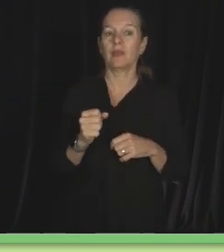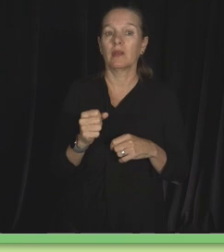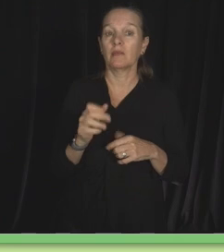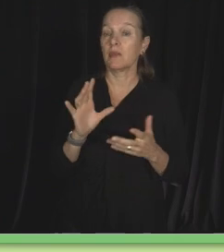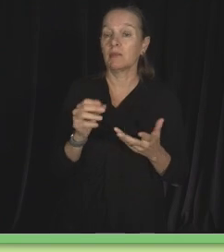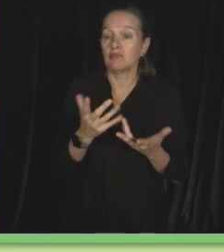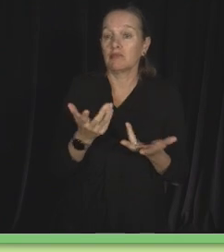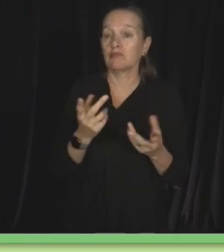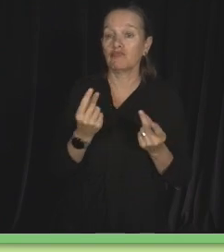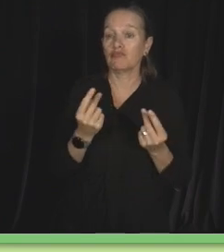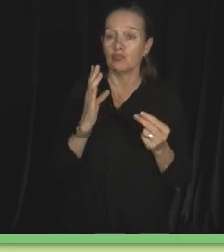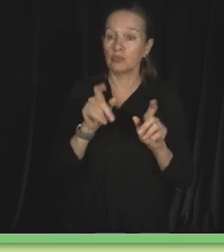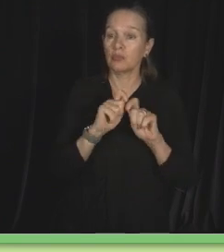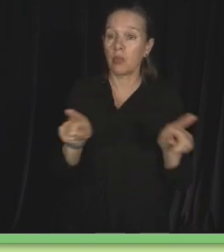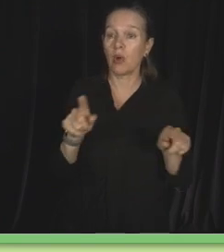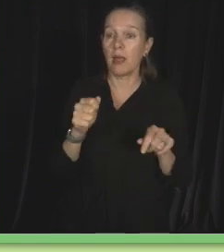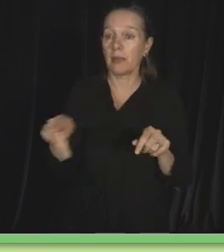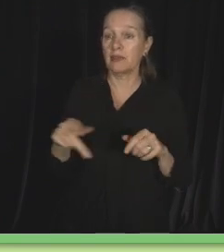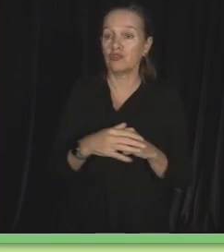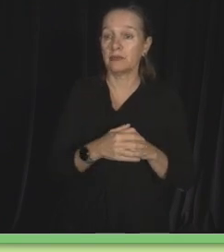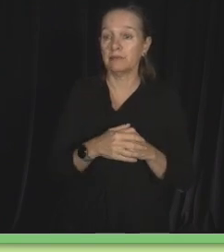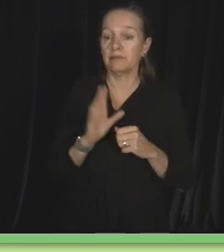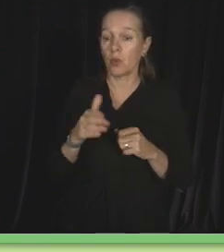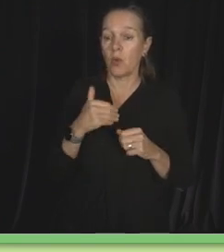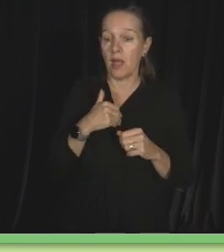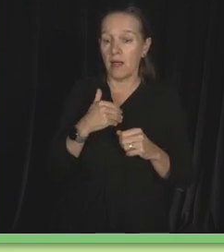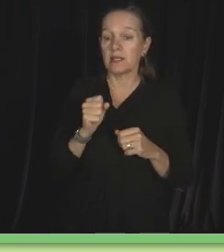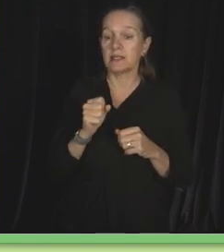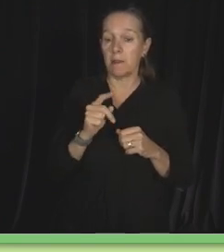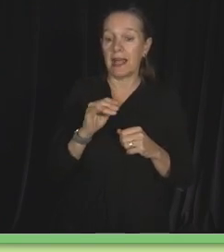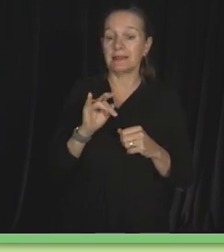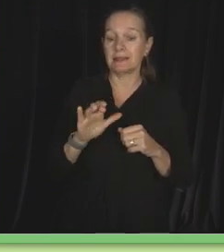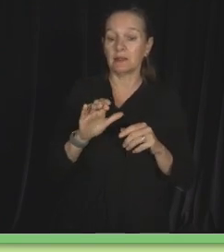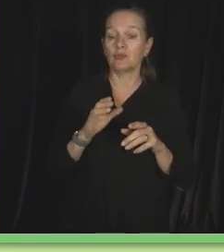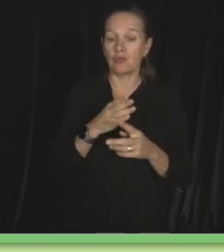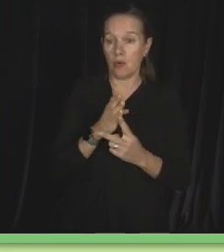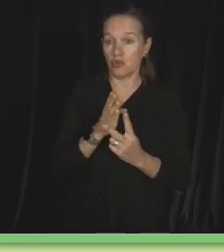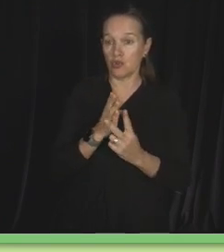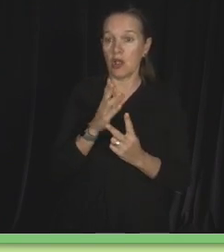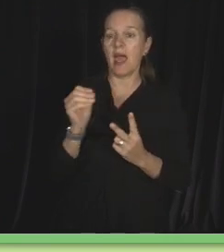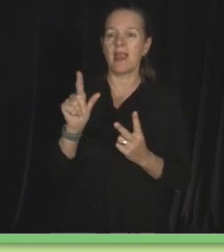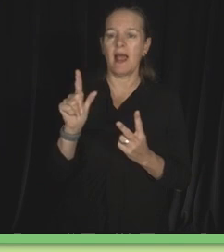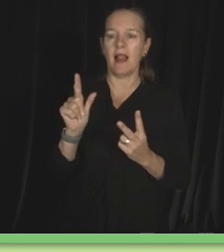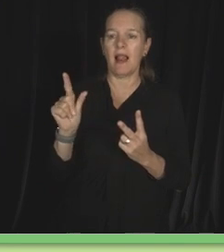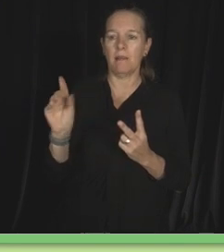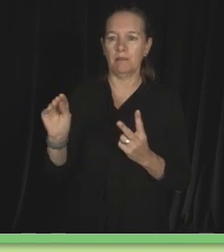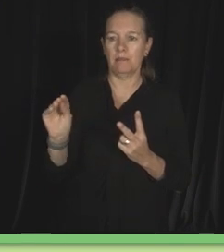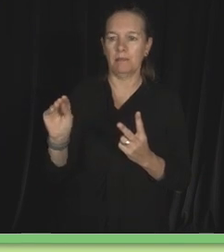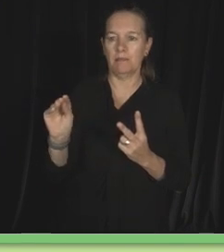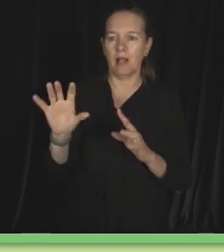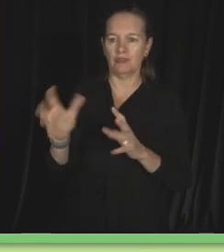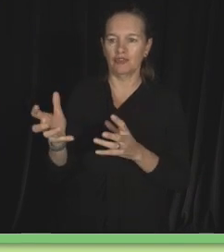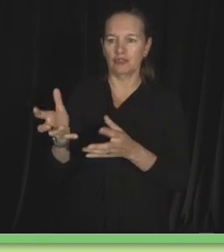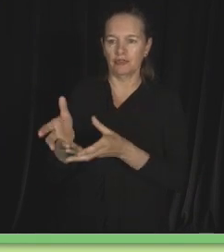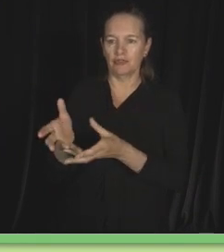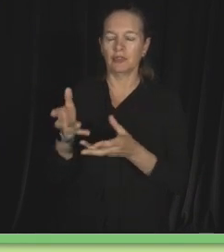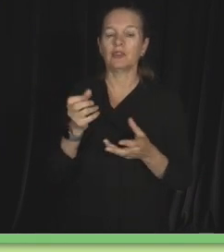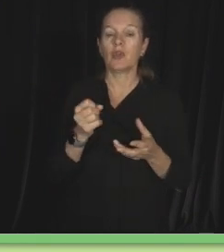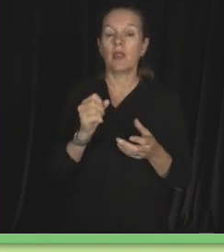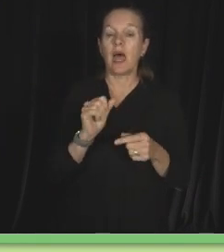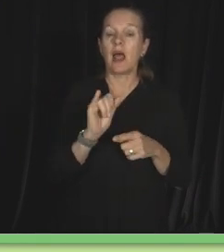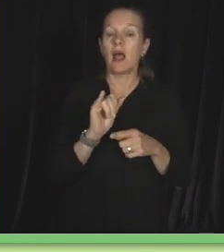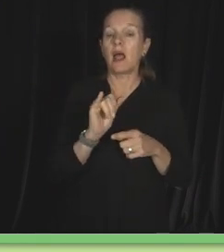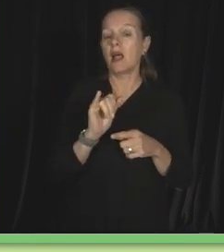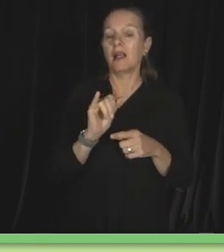our application, which is comprised of a semantic router and a LLM proxy. The semantic router